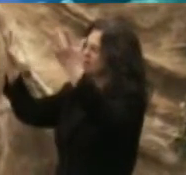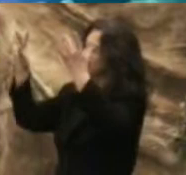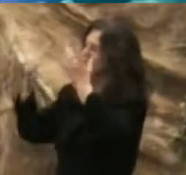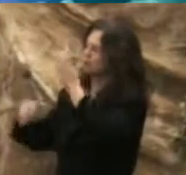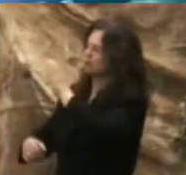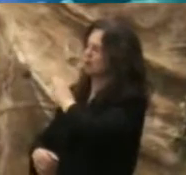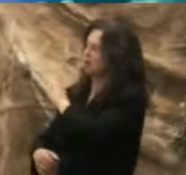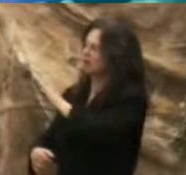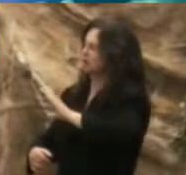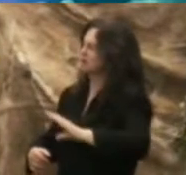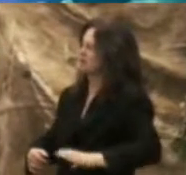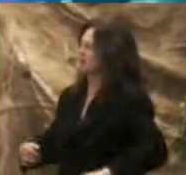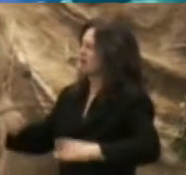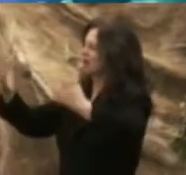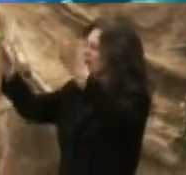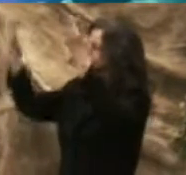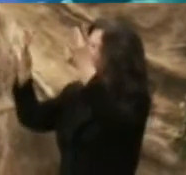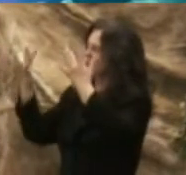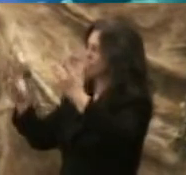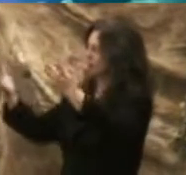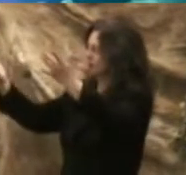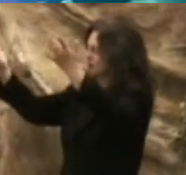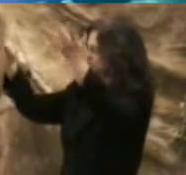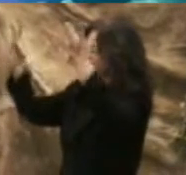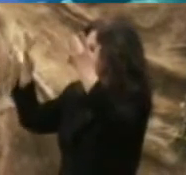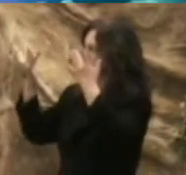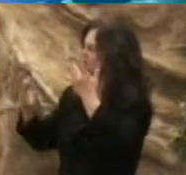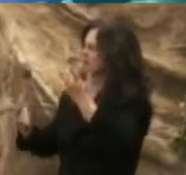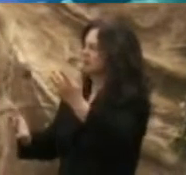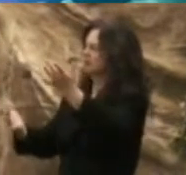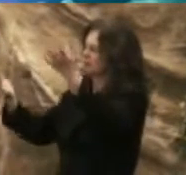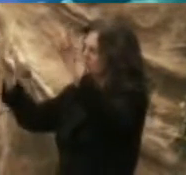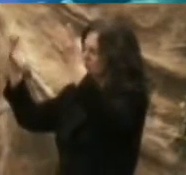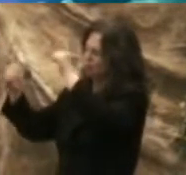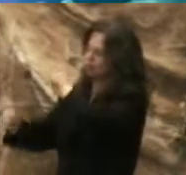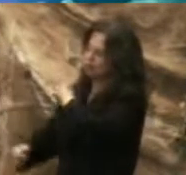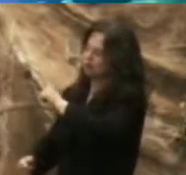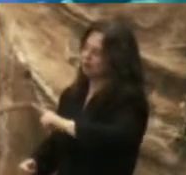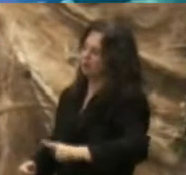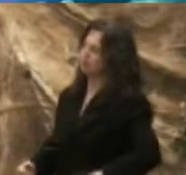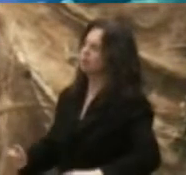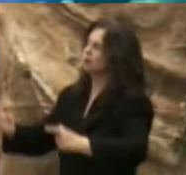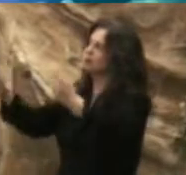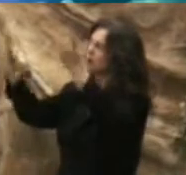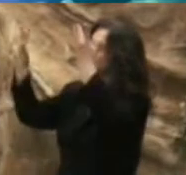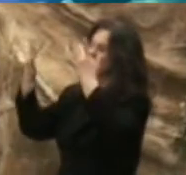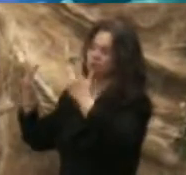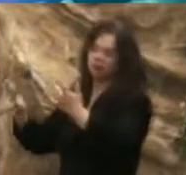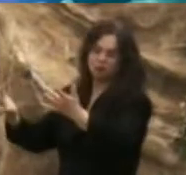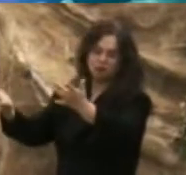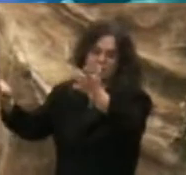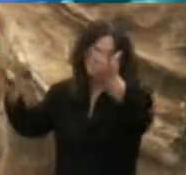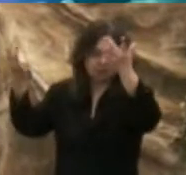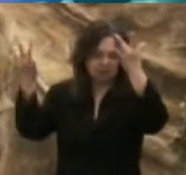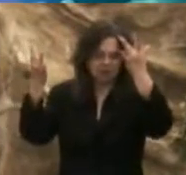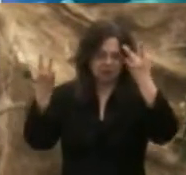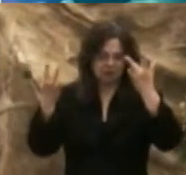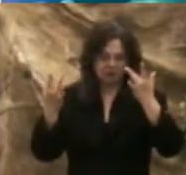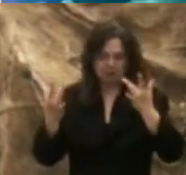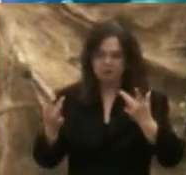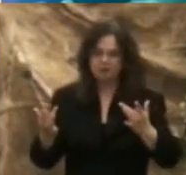mercy, Christ, have mercy, Lord, have